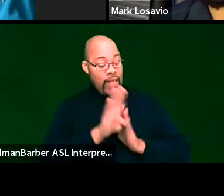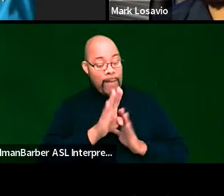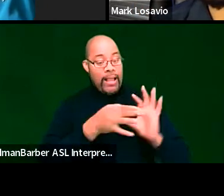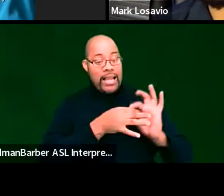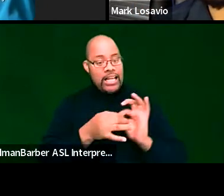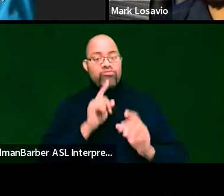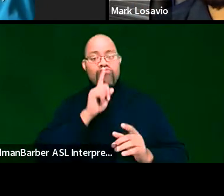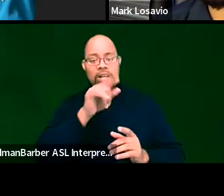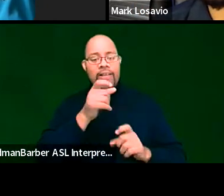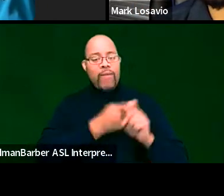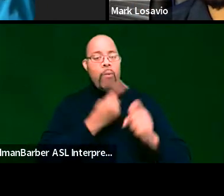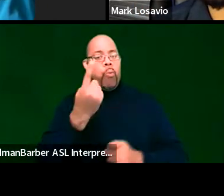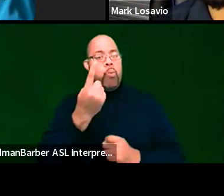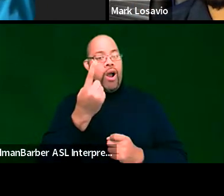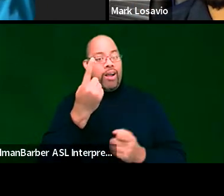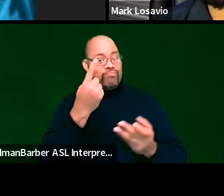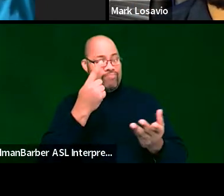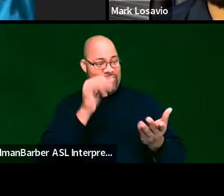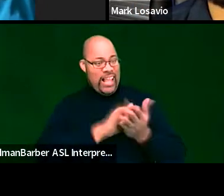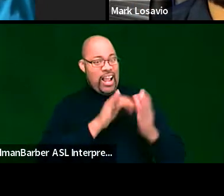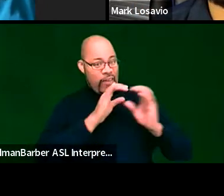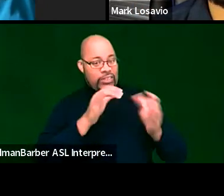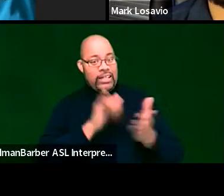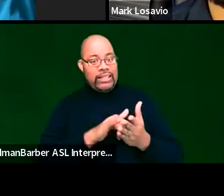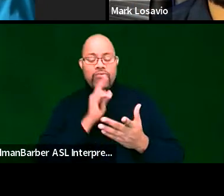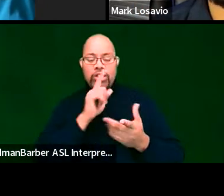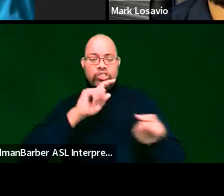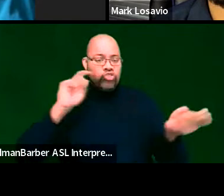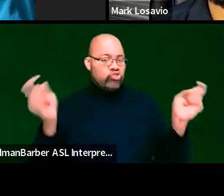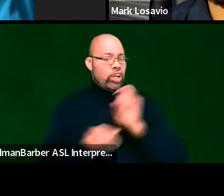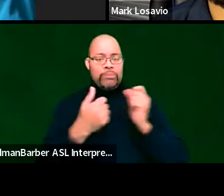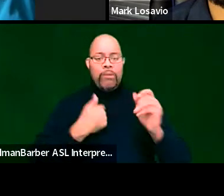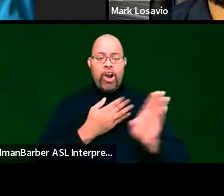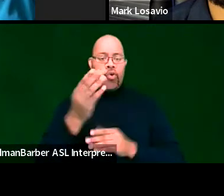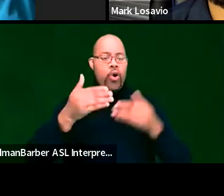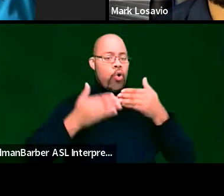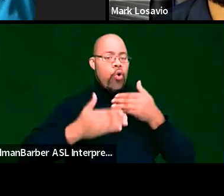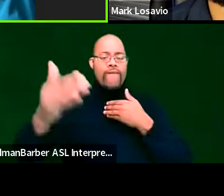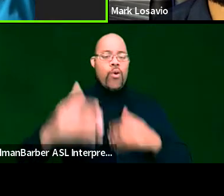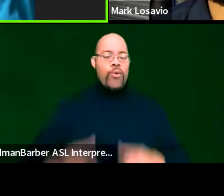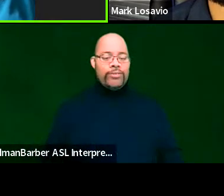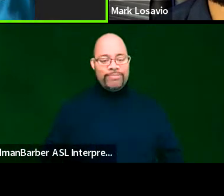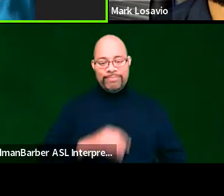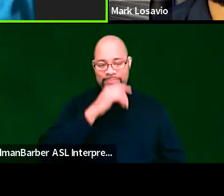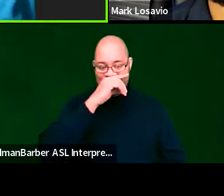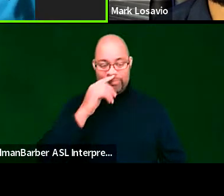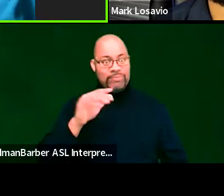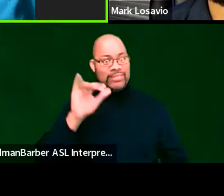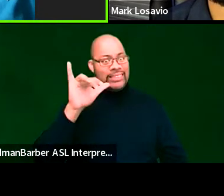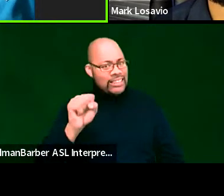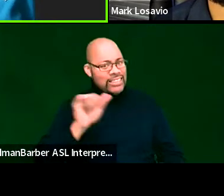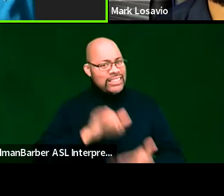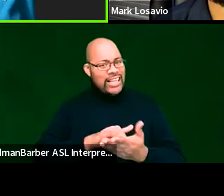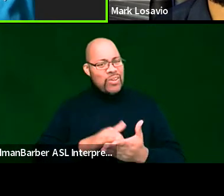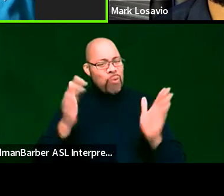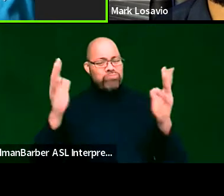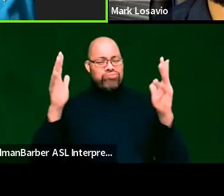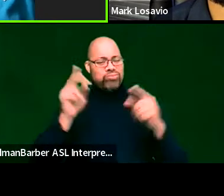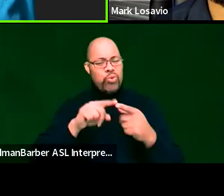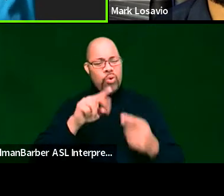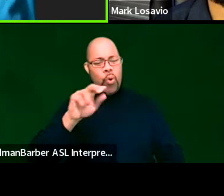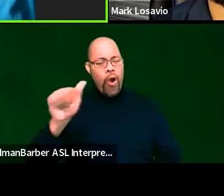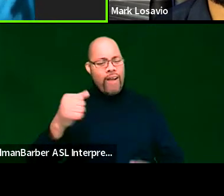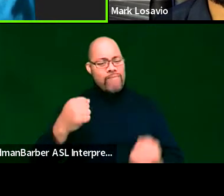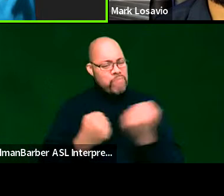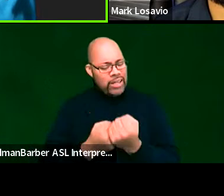connection really came from that one conversation. And it was a game changer for my career going forward. Yes, that is awesome. Shout out to NOAA